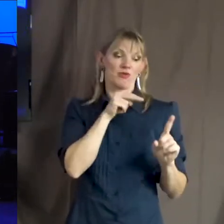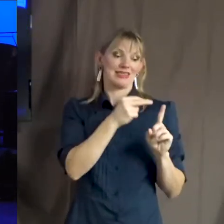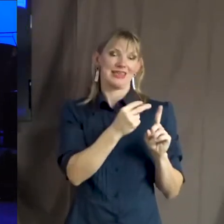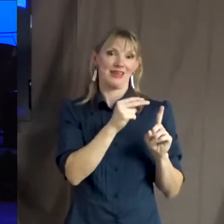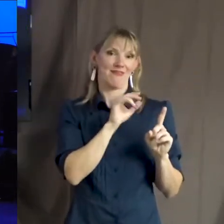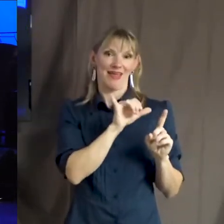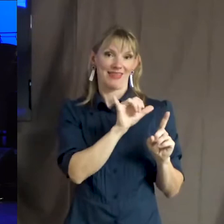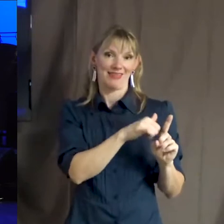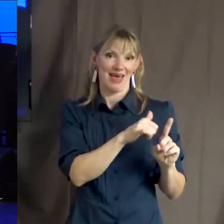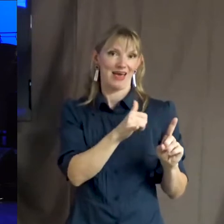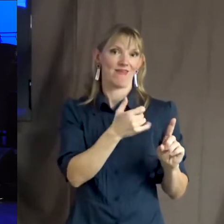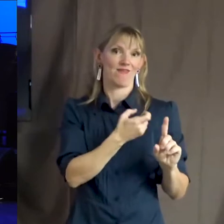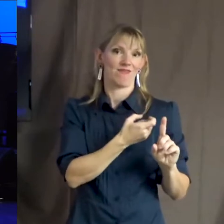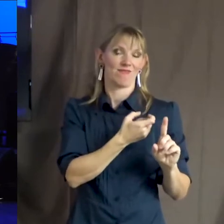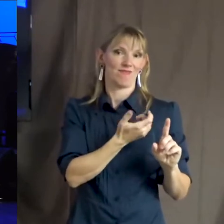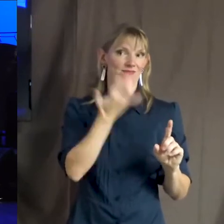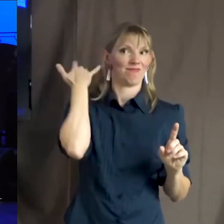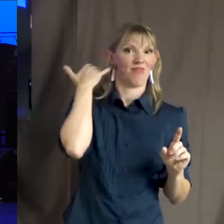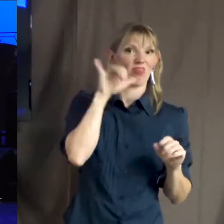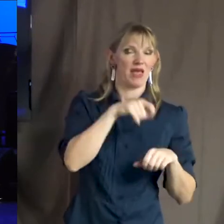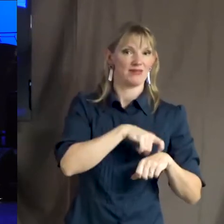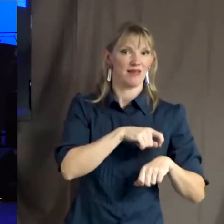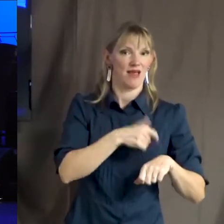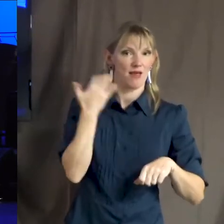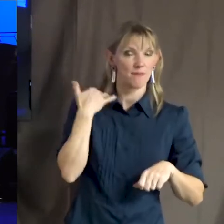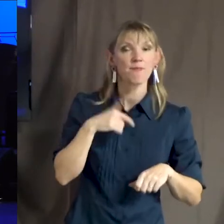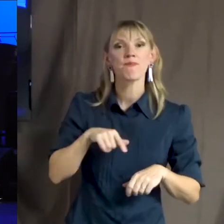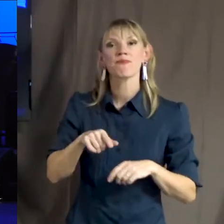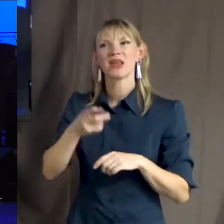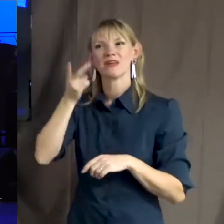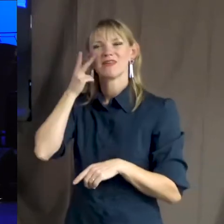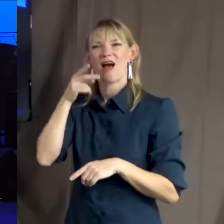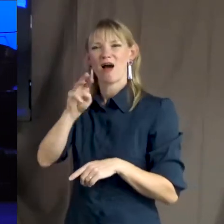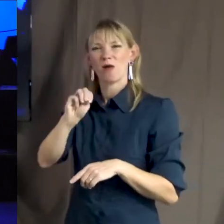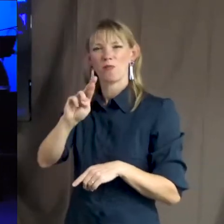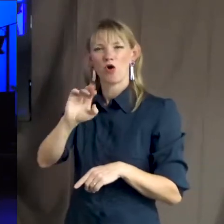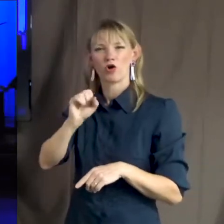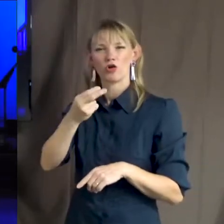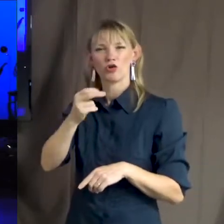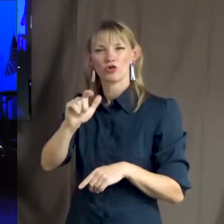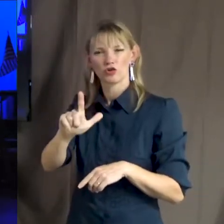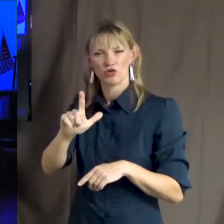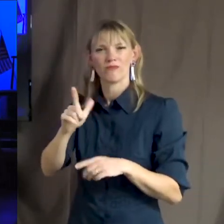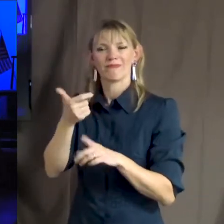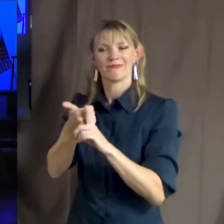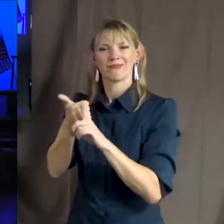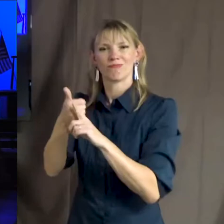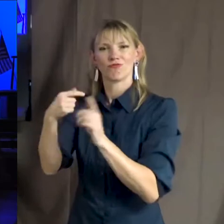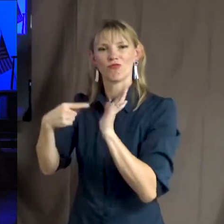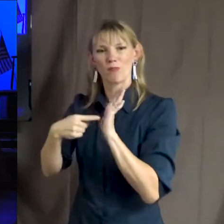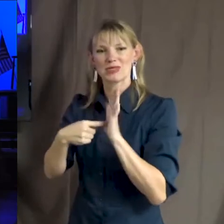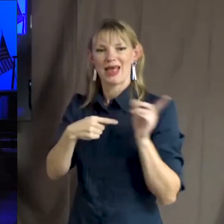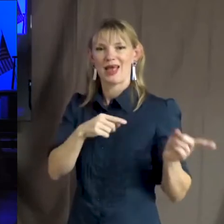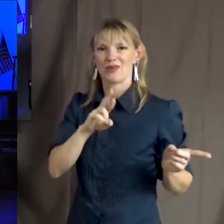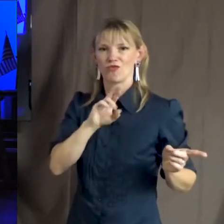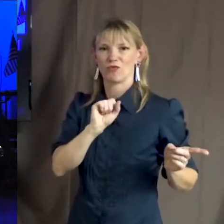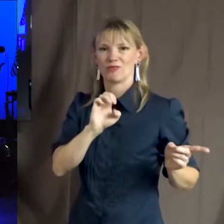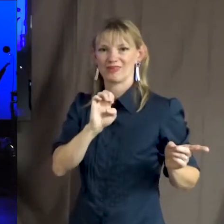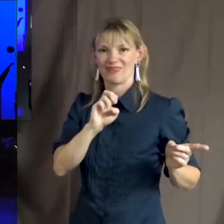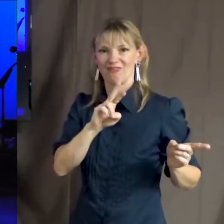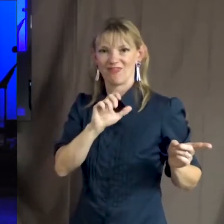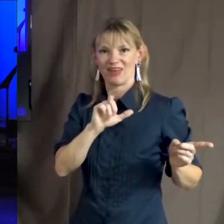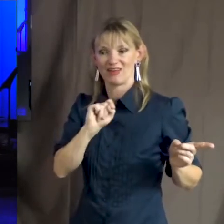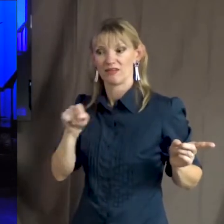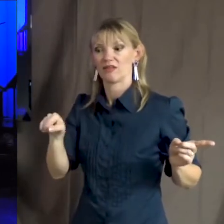Republican brothers and sisters. And so they saw George Marshall as a representative of him, and so he brought in all of these Republicans in particular into